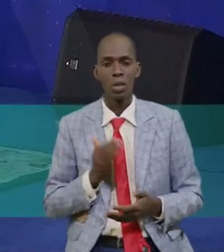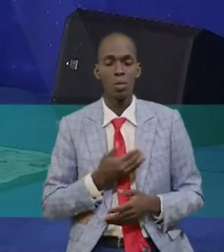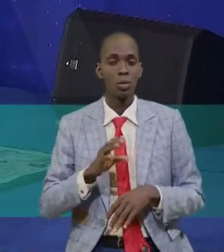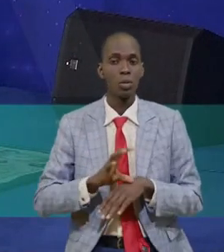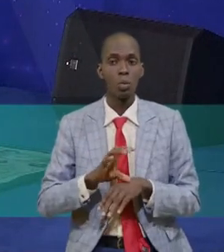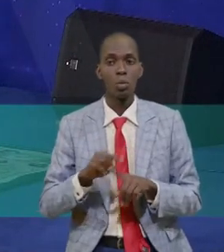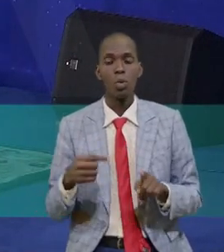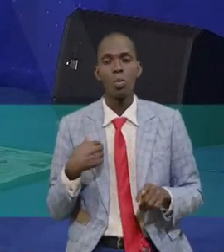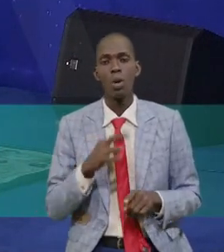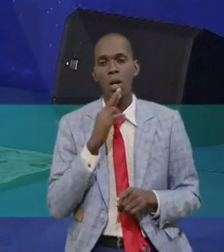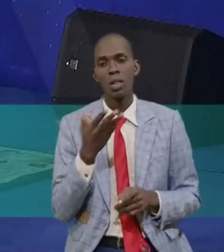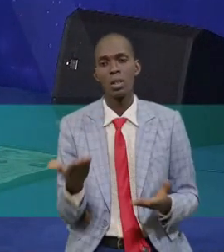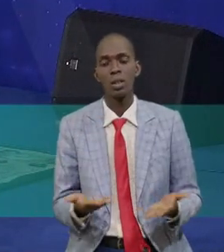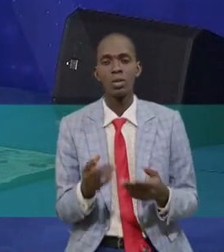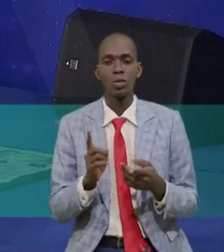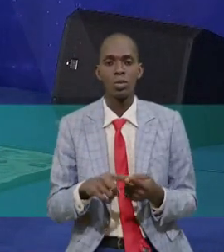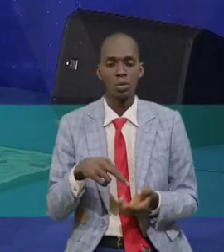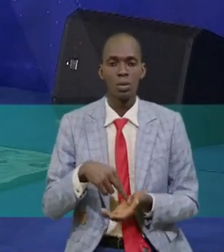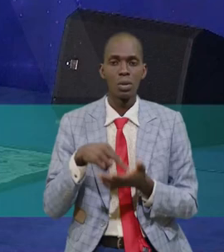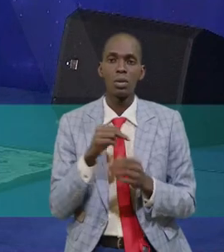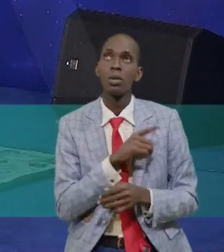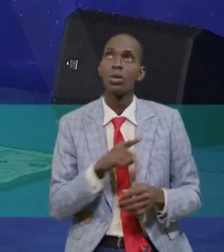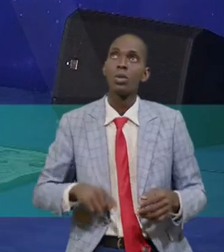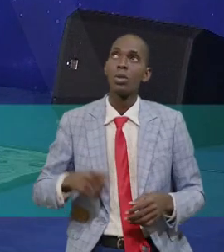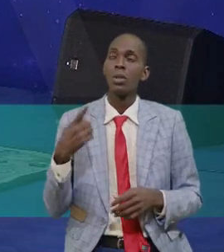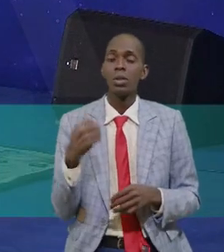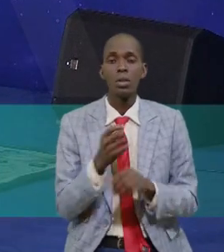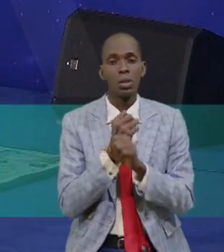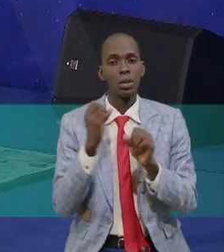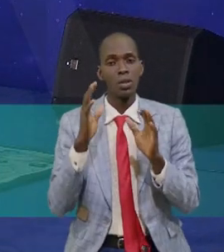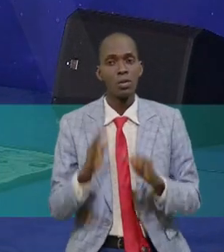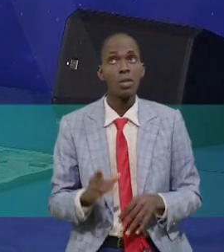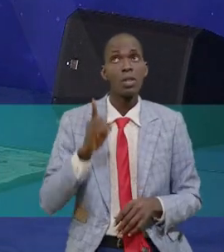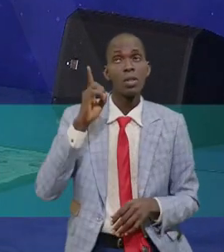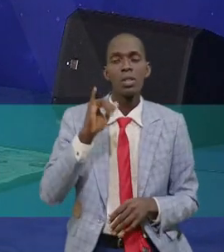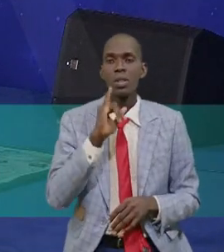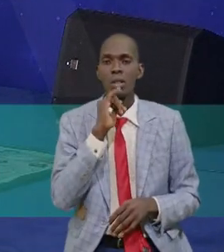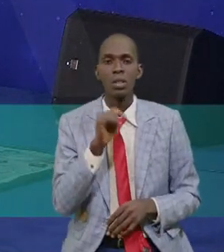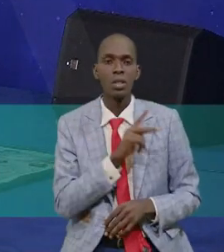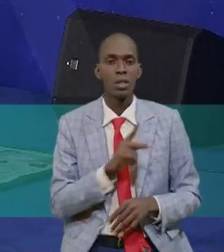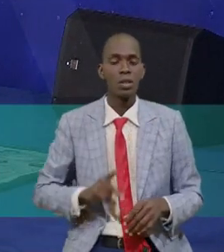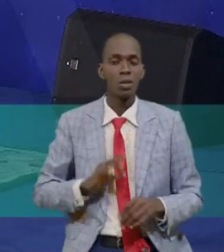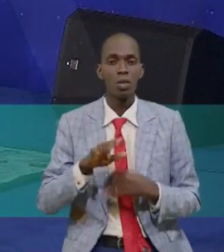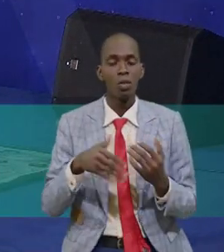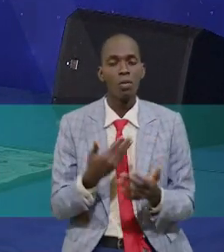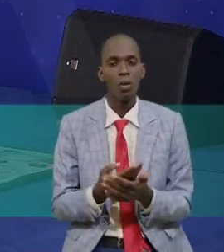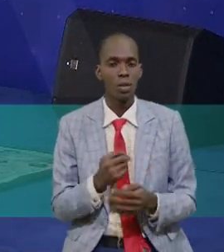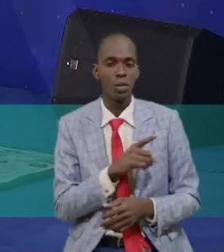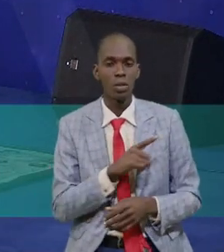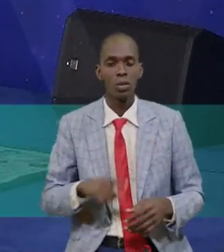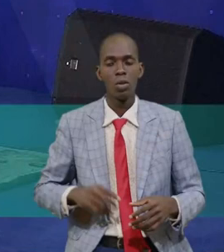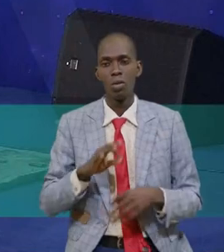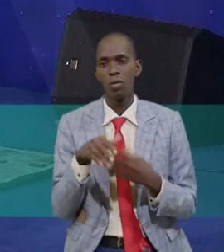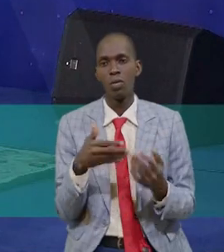the Messiah. He is the Savior. He is the King of Kings and the Lord of Lords. He is